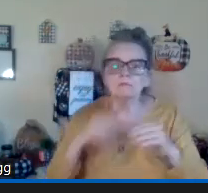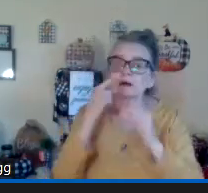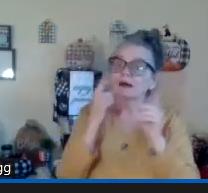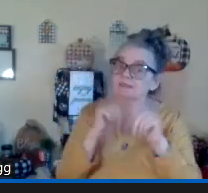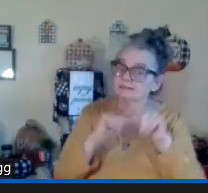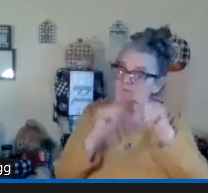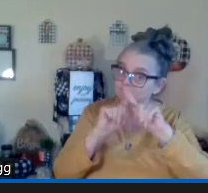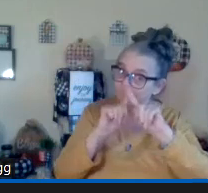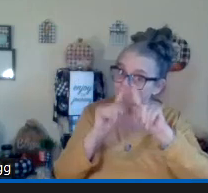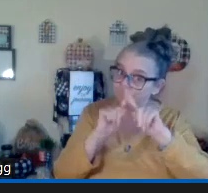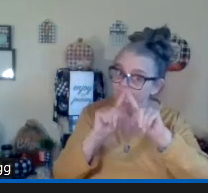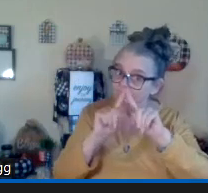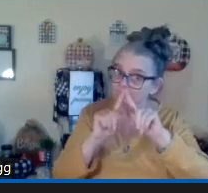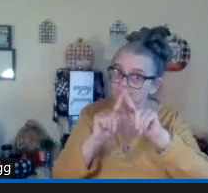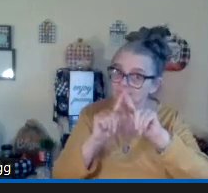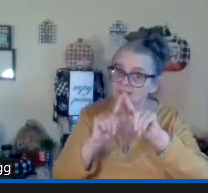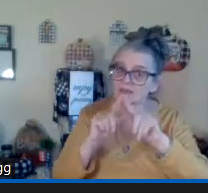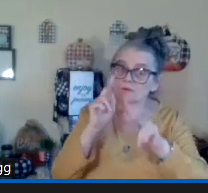But